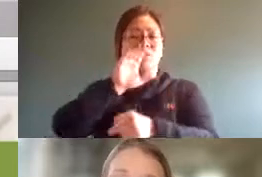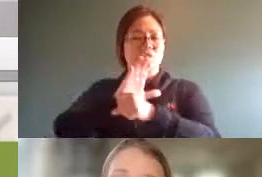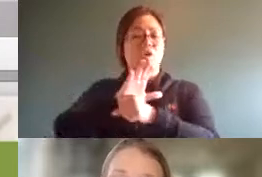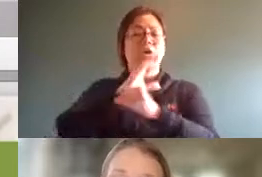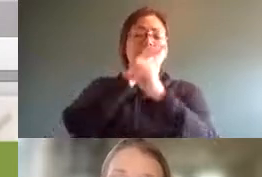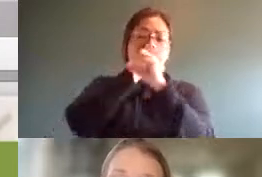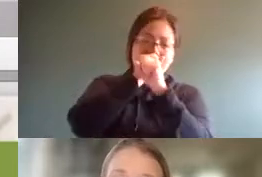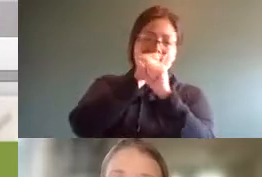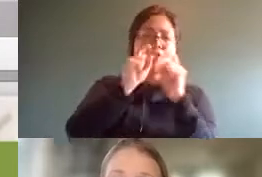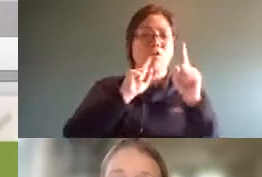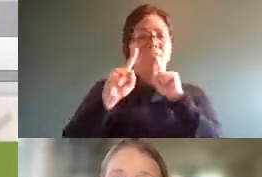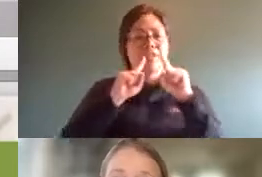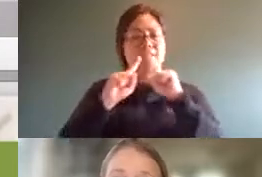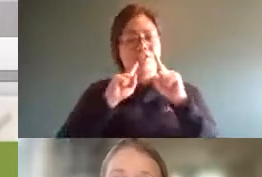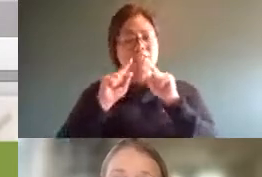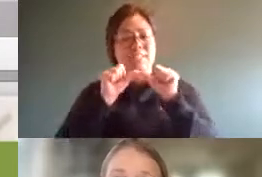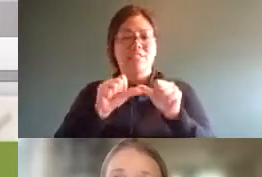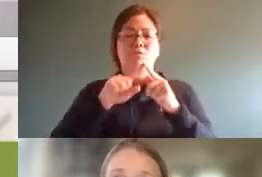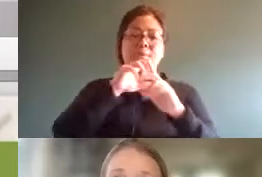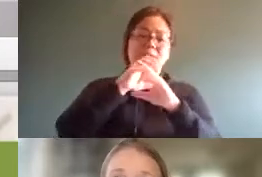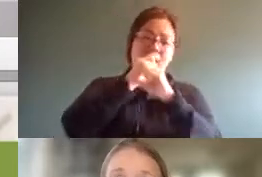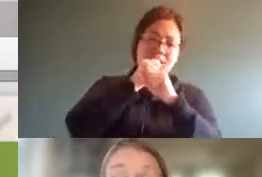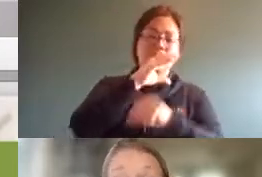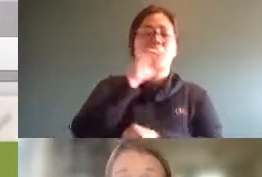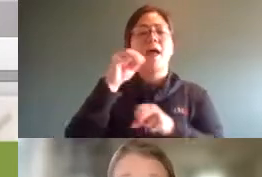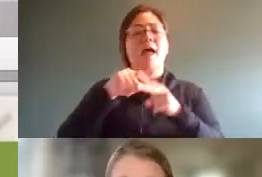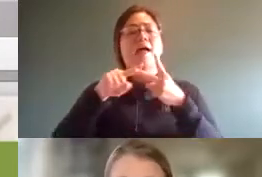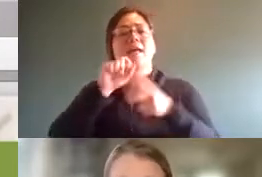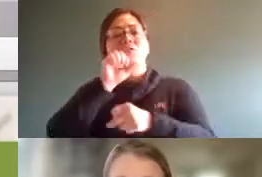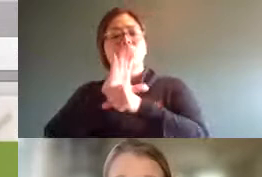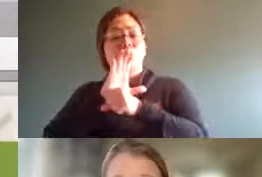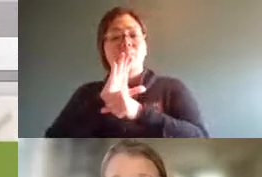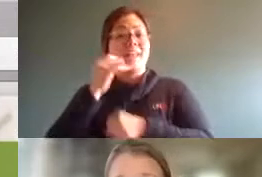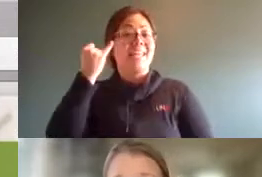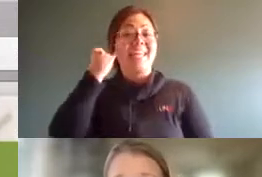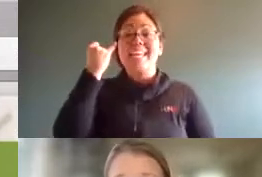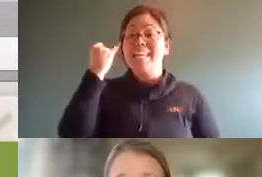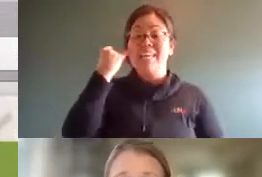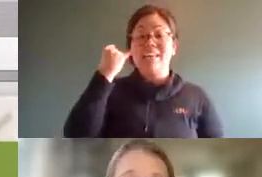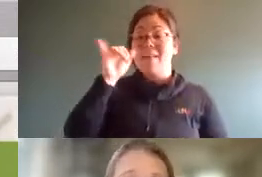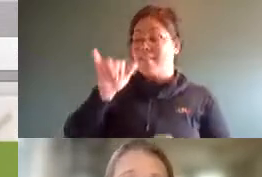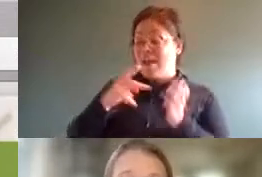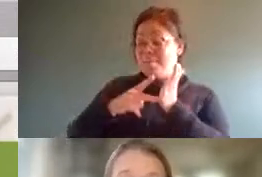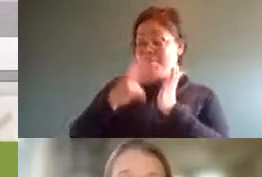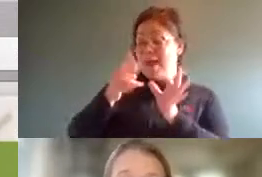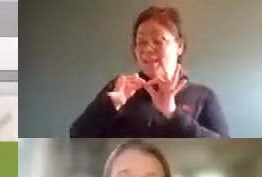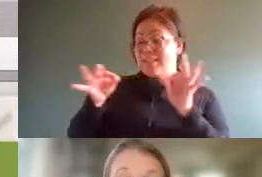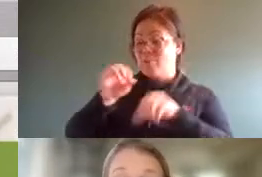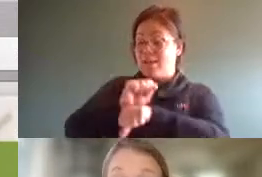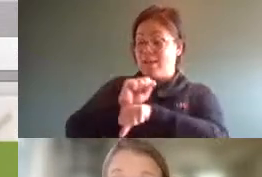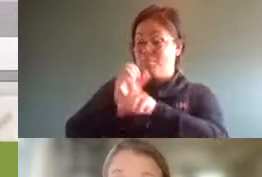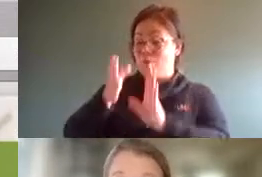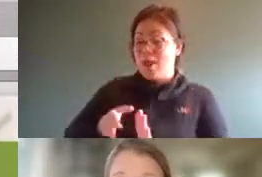confidential conversations, and to ensure that by chance, if those bilingual employees